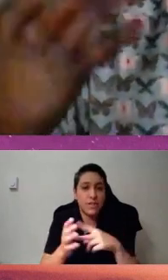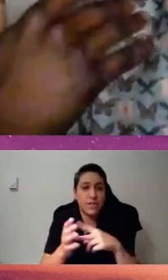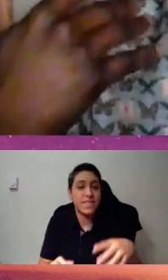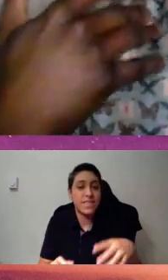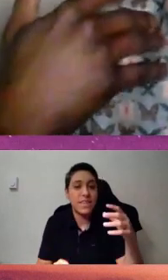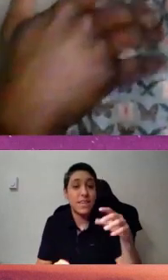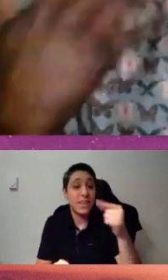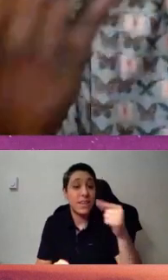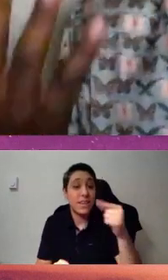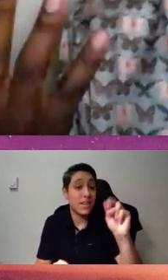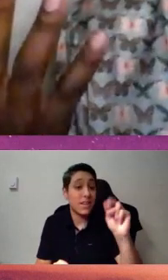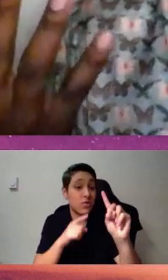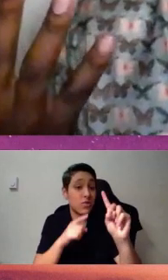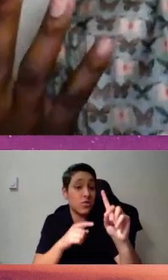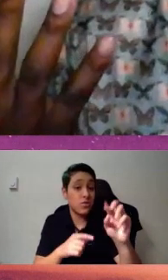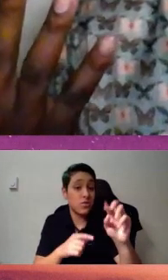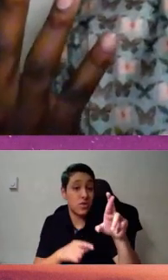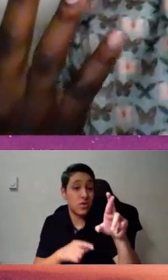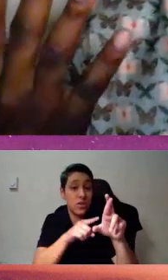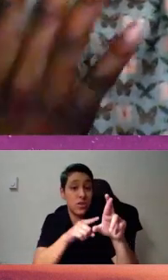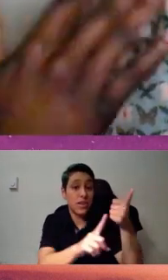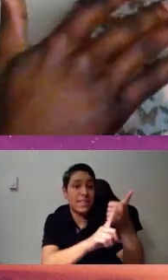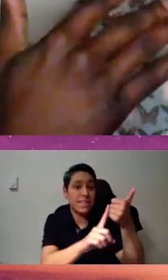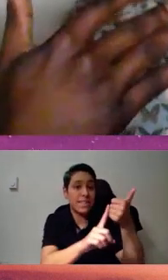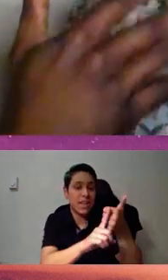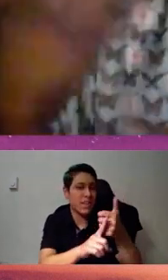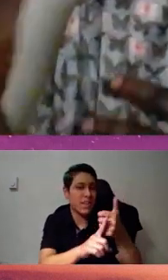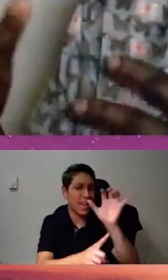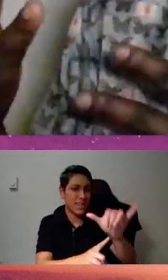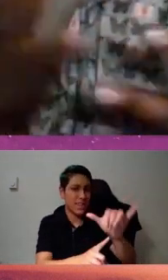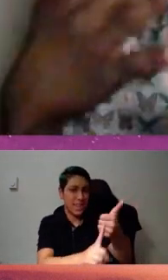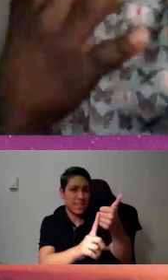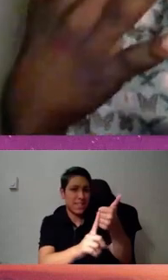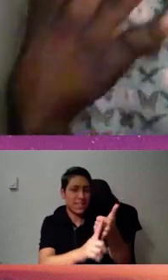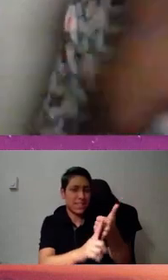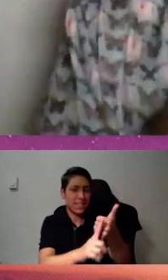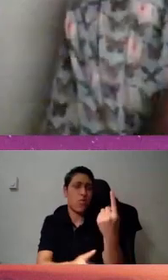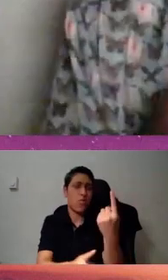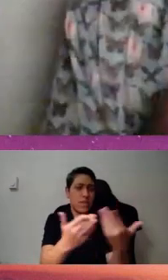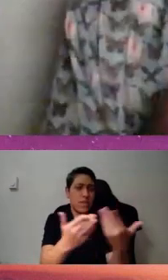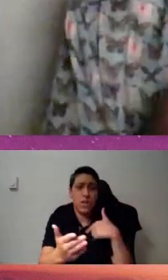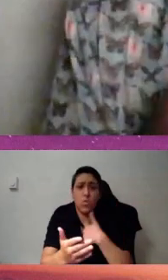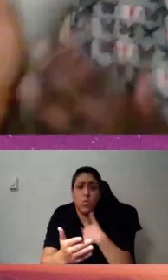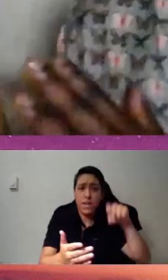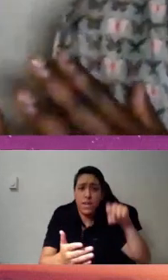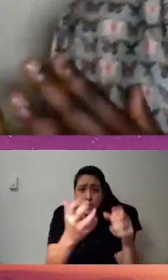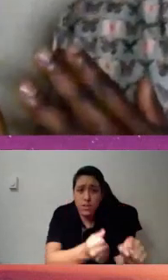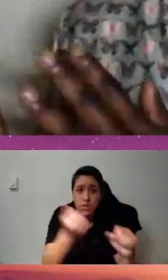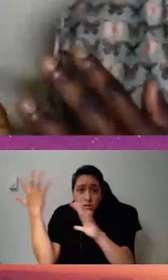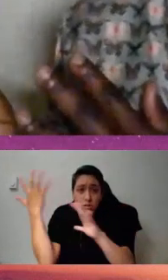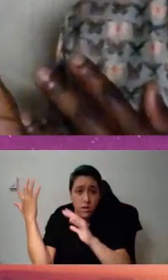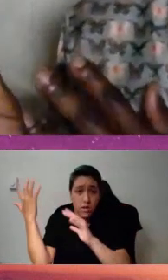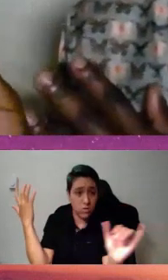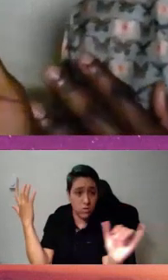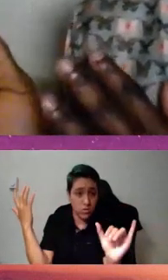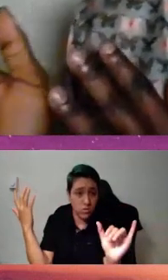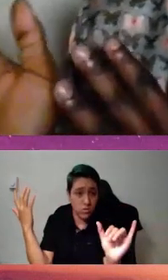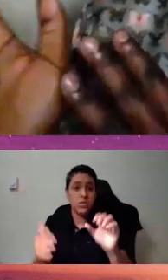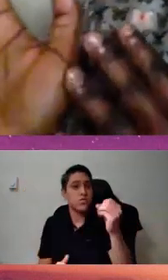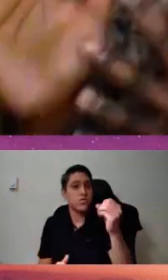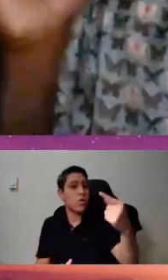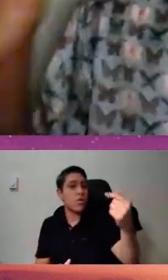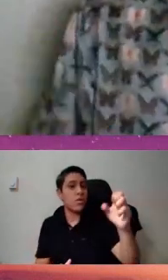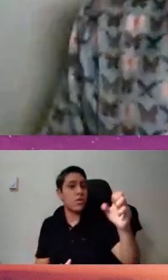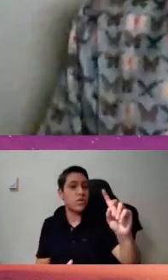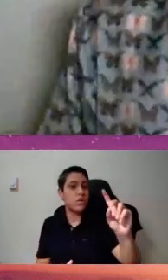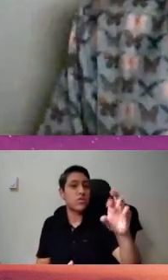or abolish in order to move forward, right? So does gender deserve the same fate as colonialism?